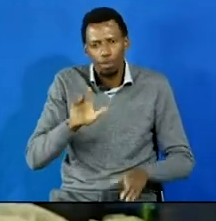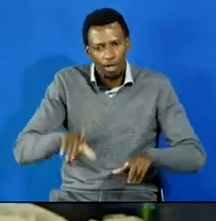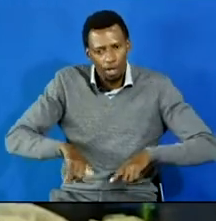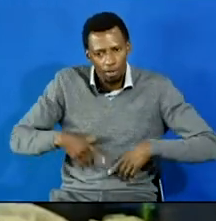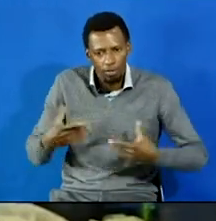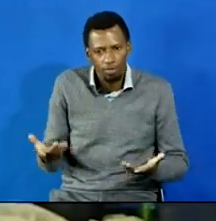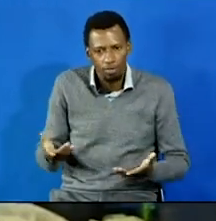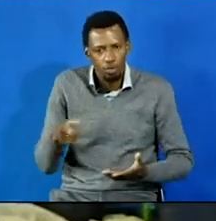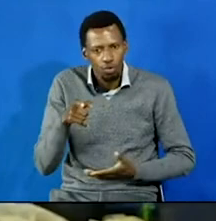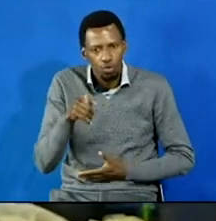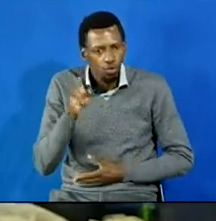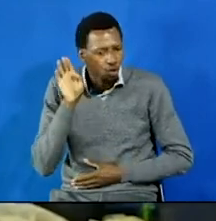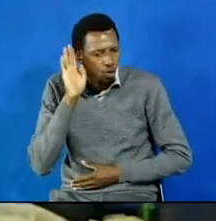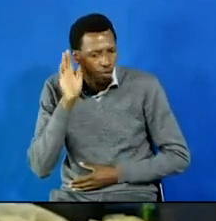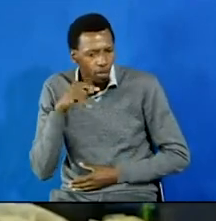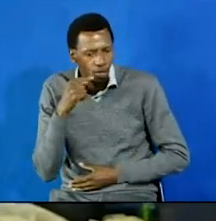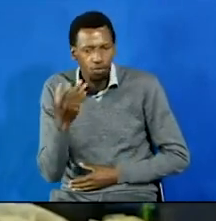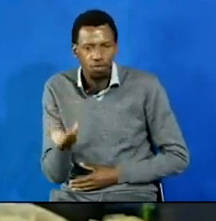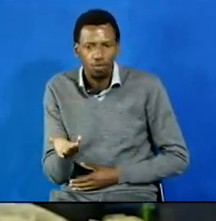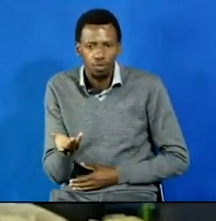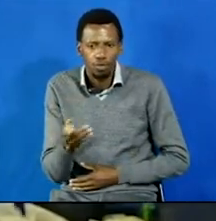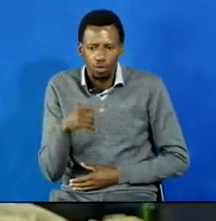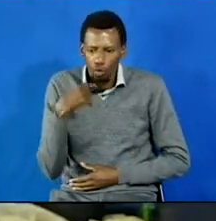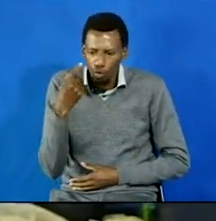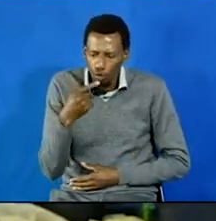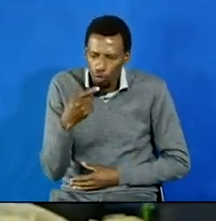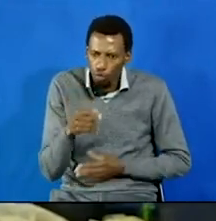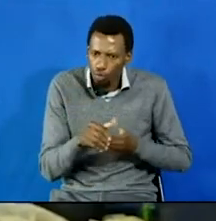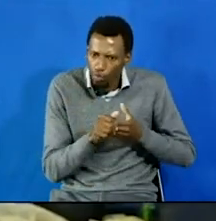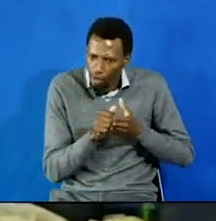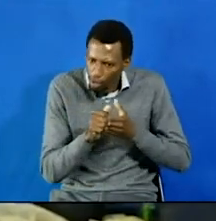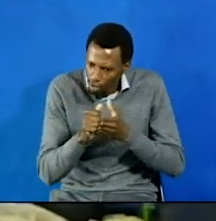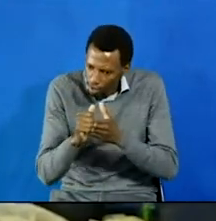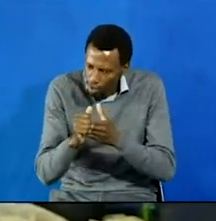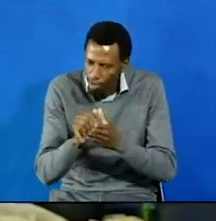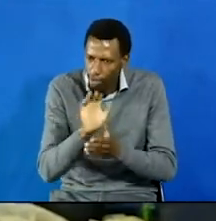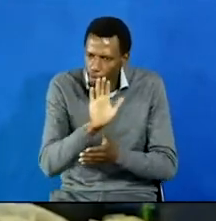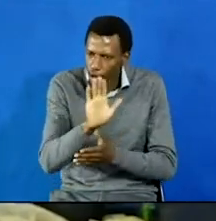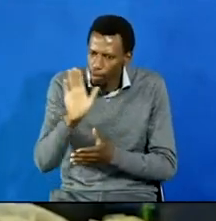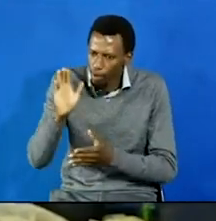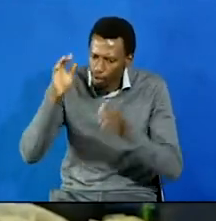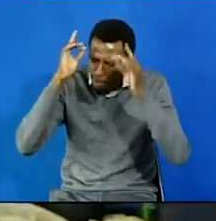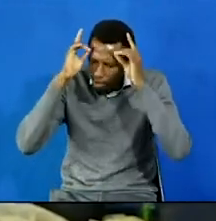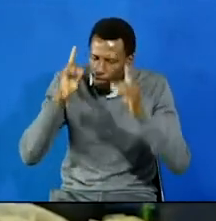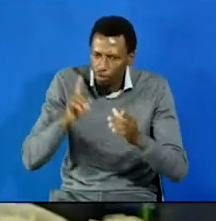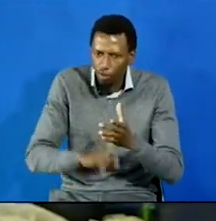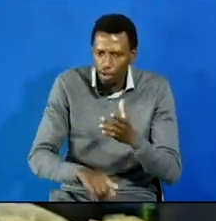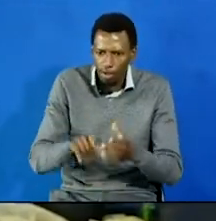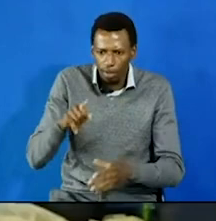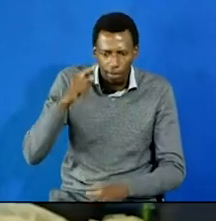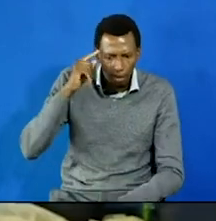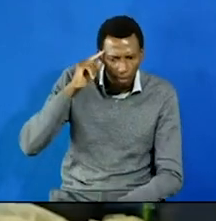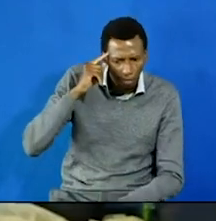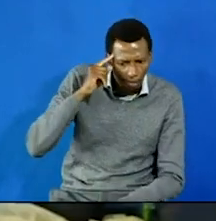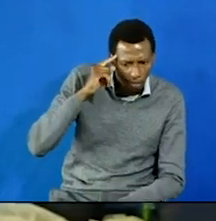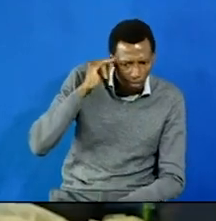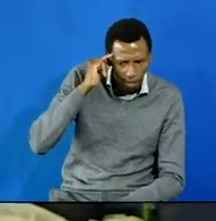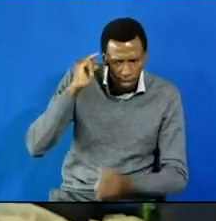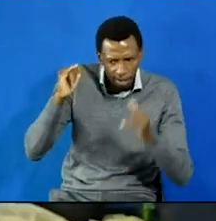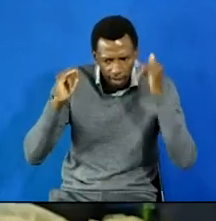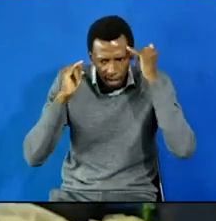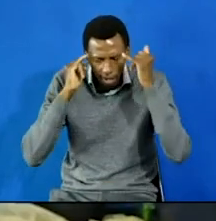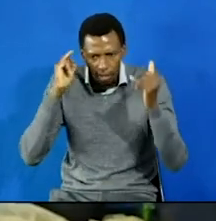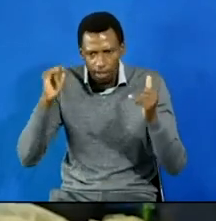Whom do you obey? Who directs your decisions? Who directs your thoughts? Who directs